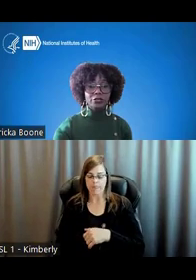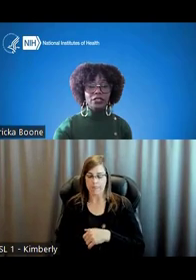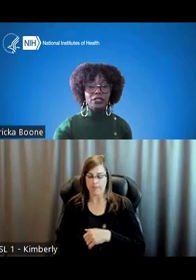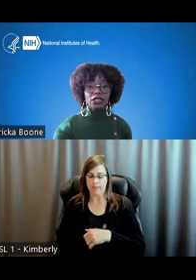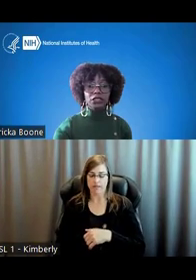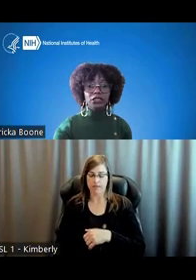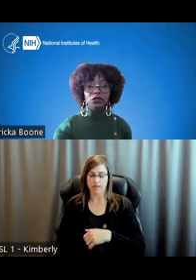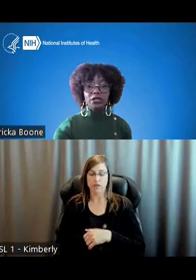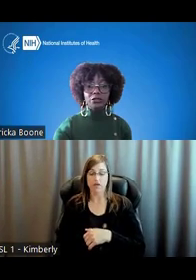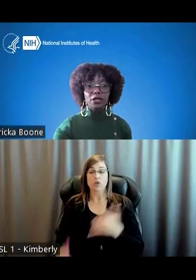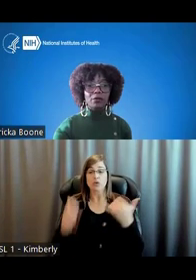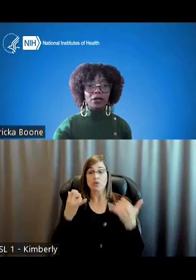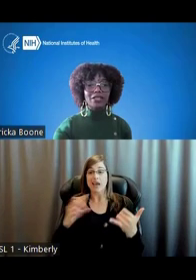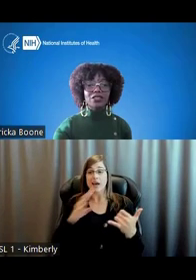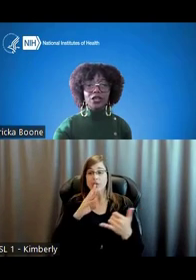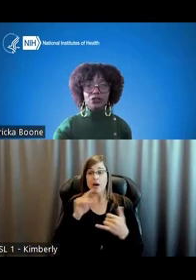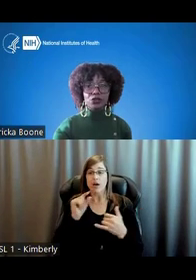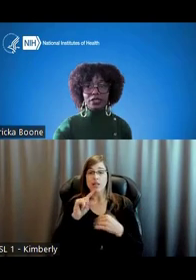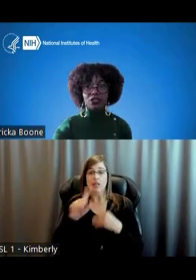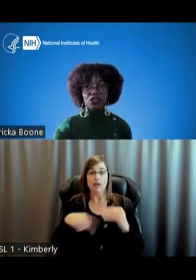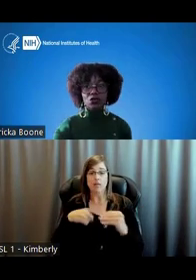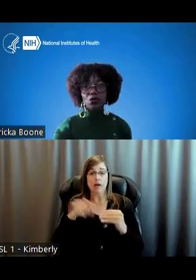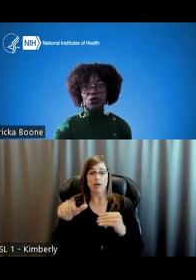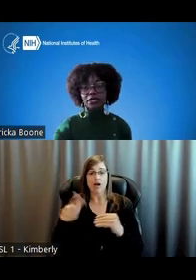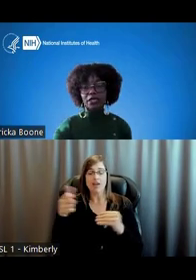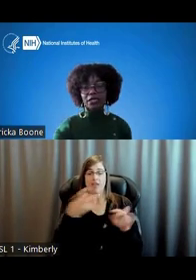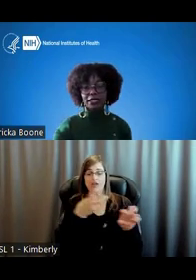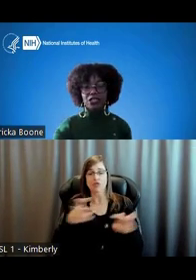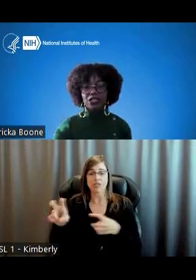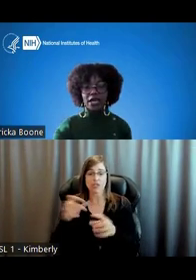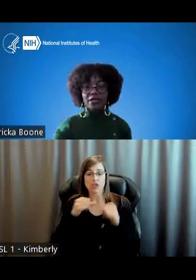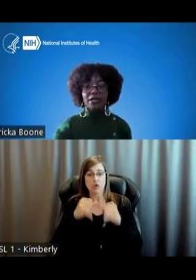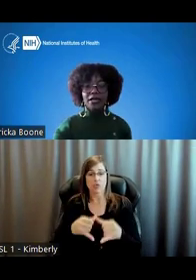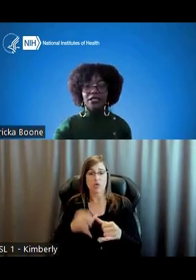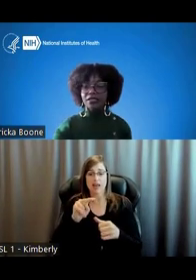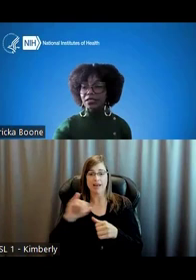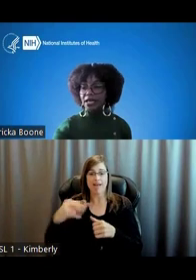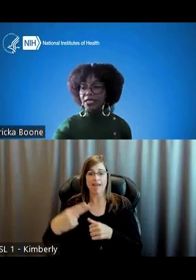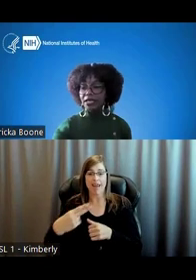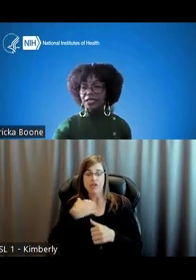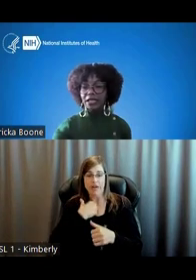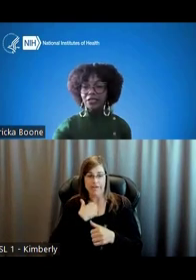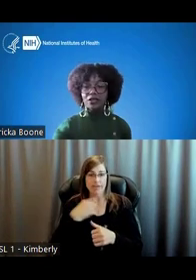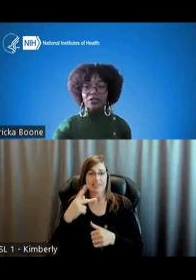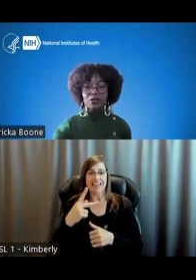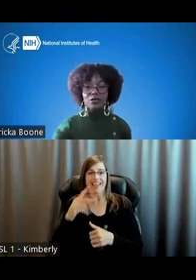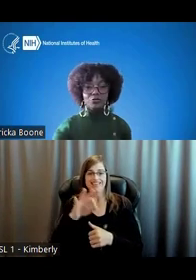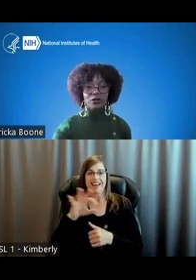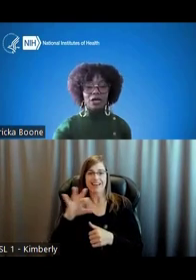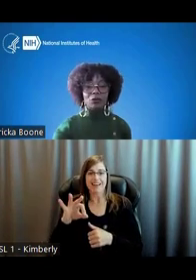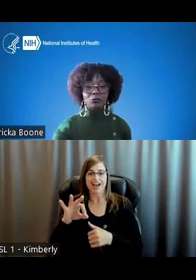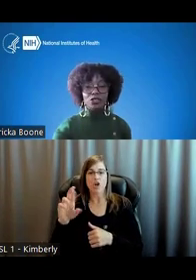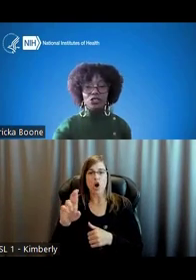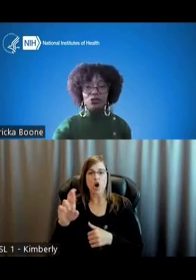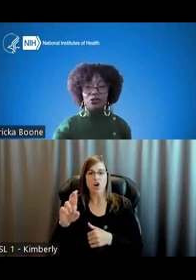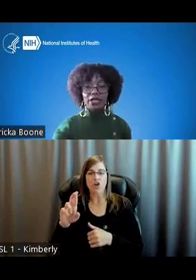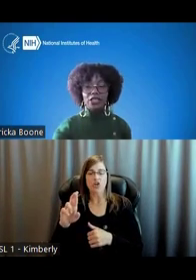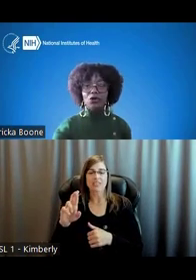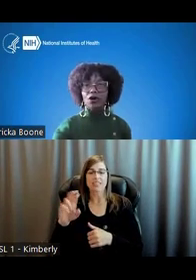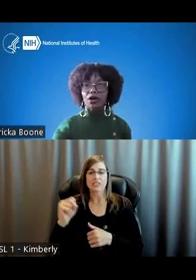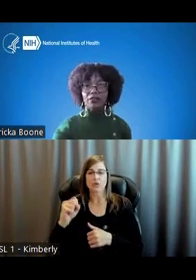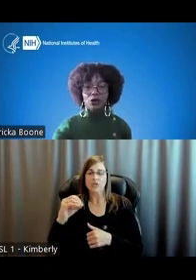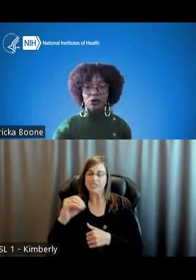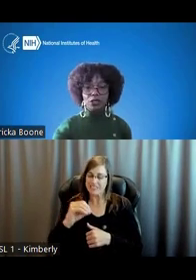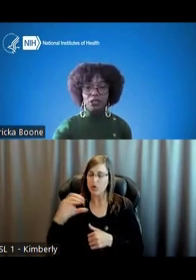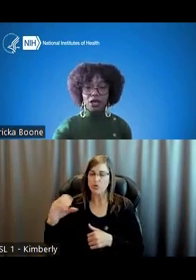So now let's talk a little bit about another transition award that NIH has, and it is the K99R00. I'm pretty sure that